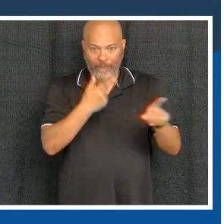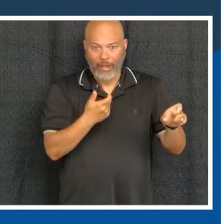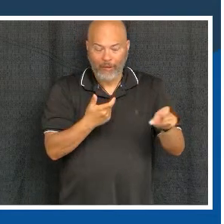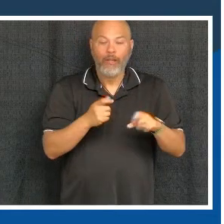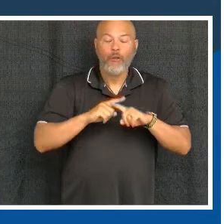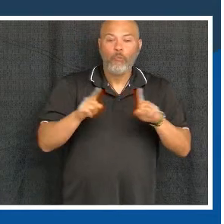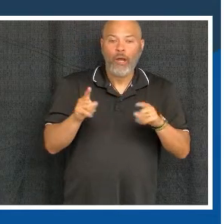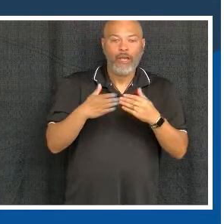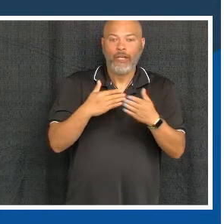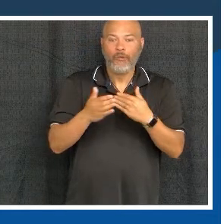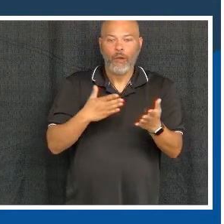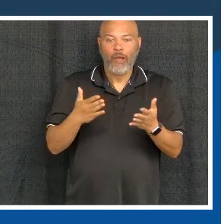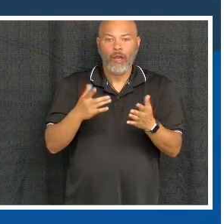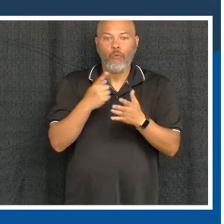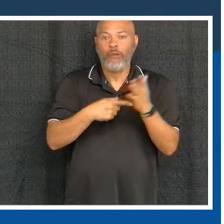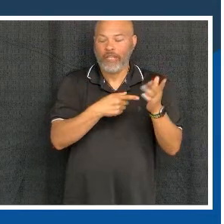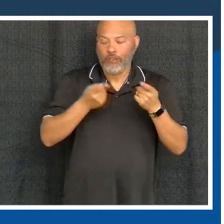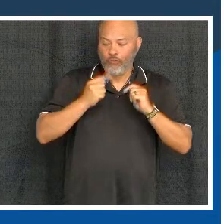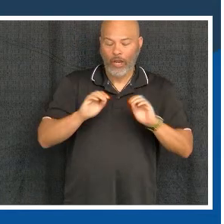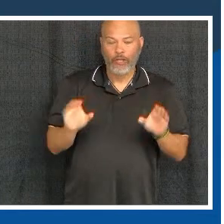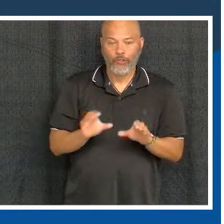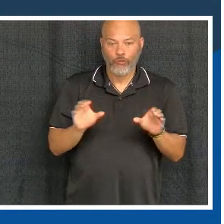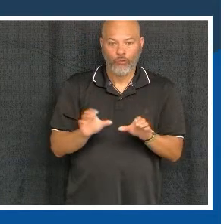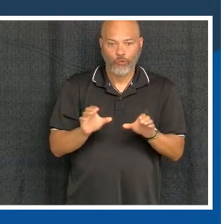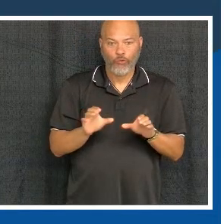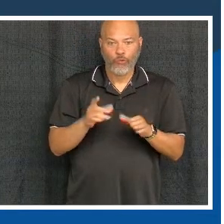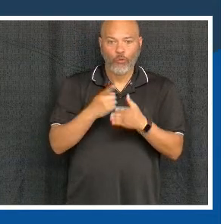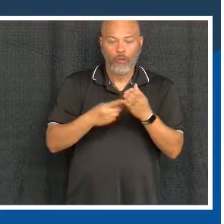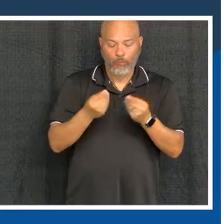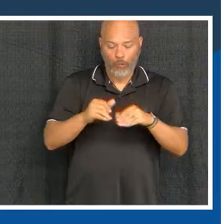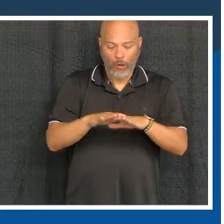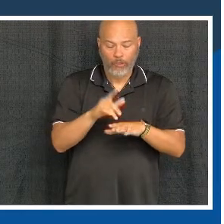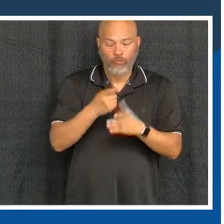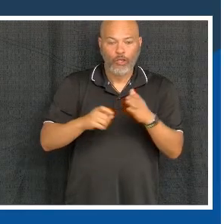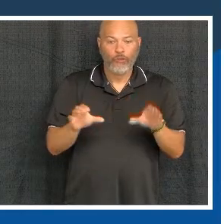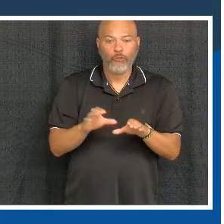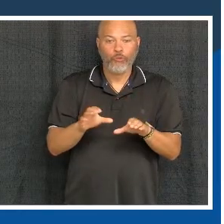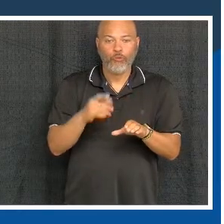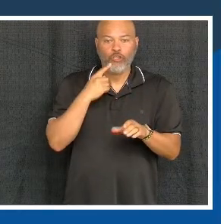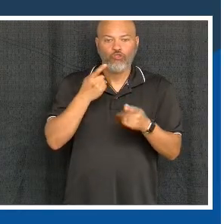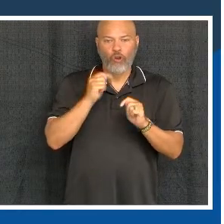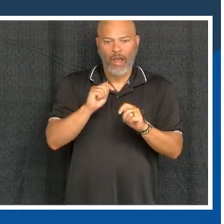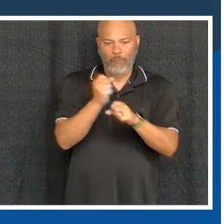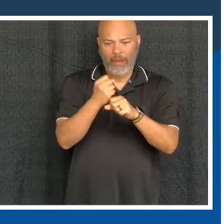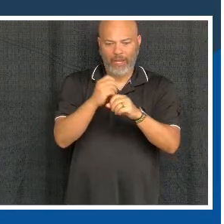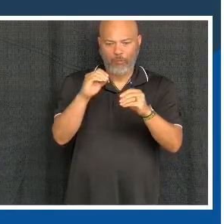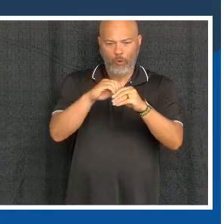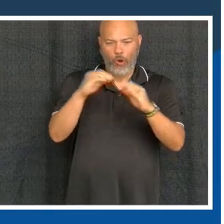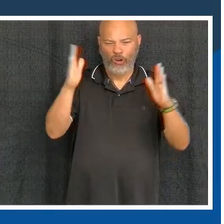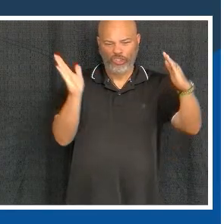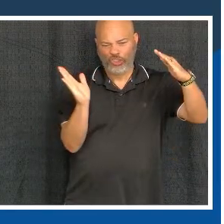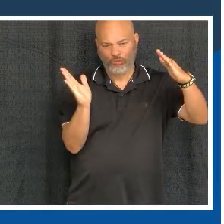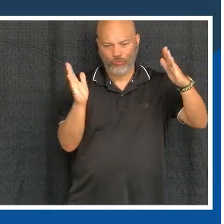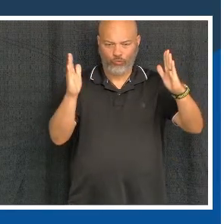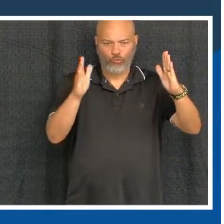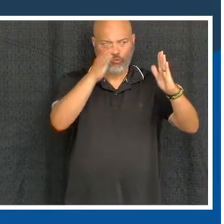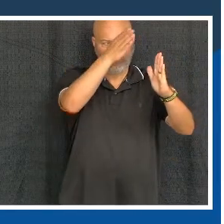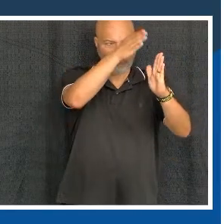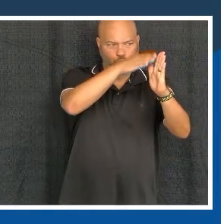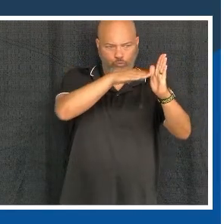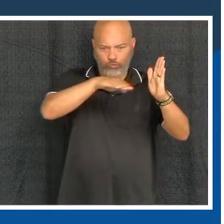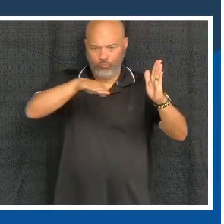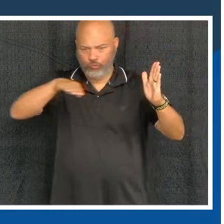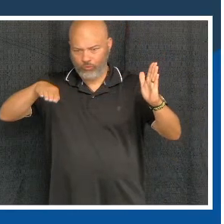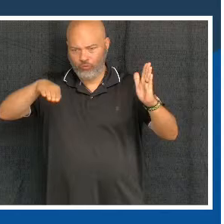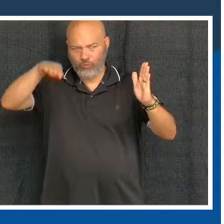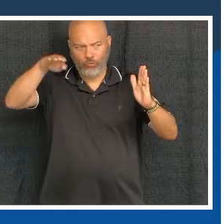And as you can see here, what they're trying to do and the property to the north is a good example, square this up so that they have a more uniform